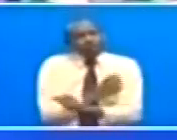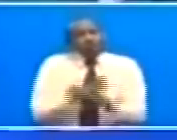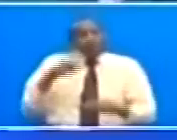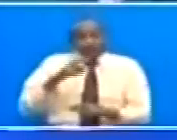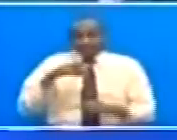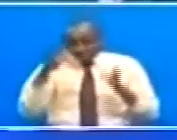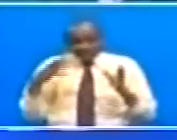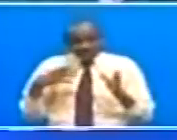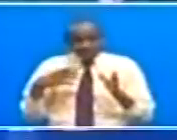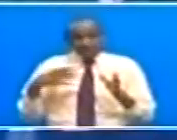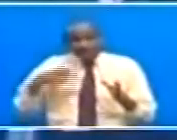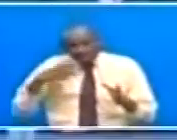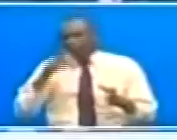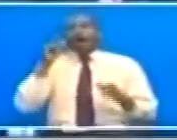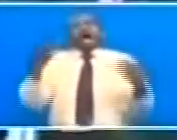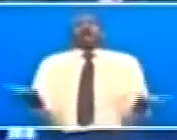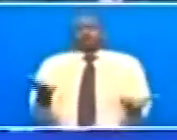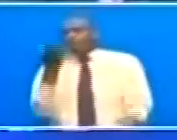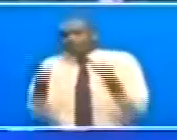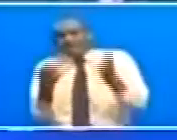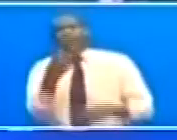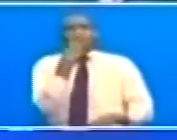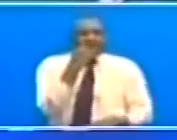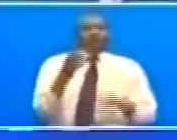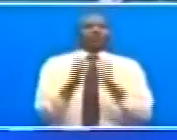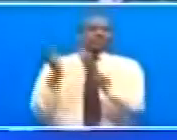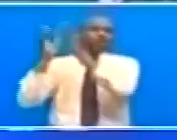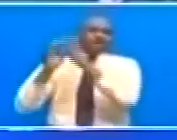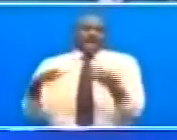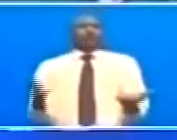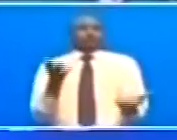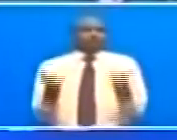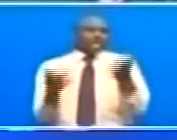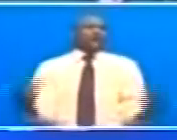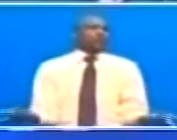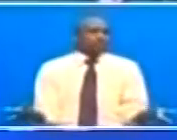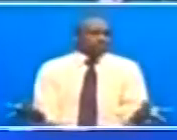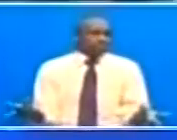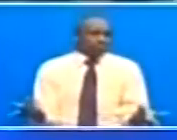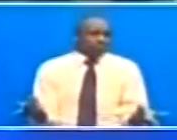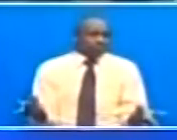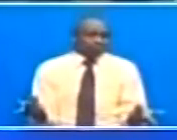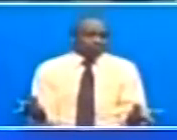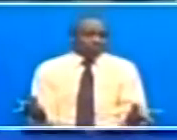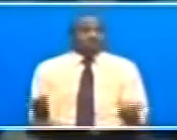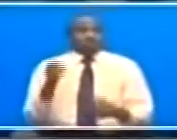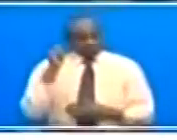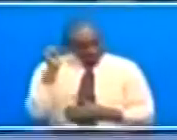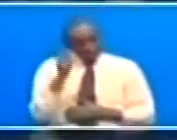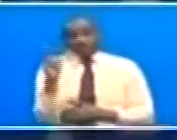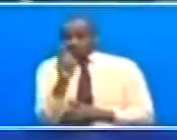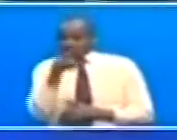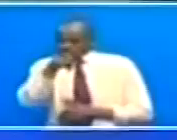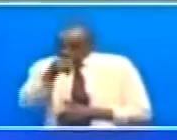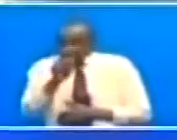for anybody to compare a mango and a coconut? No way. Rais Kenyatta